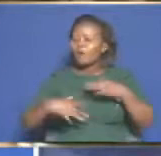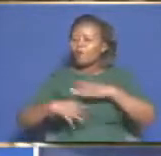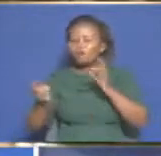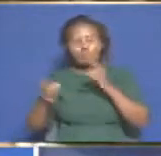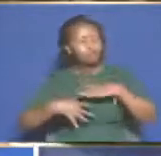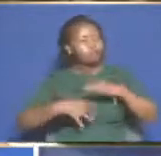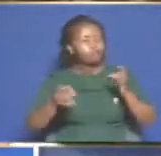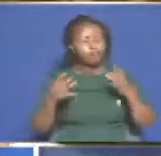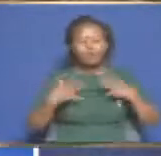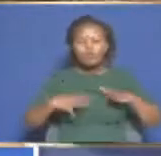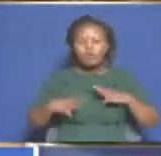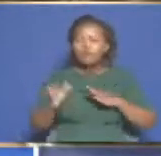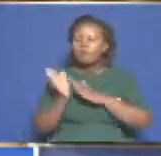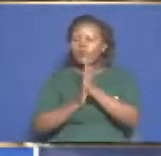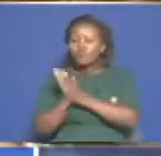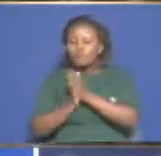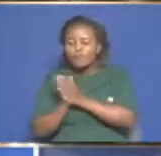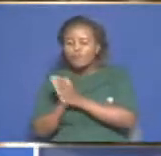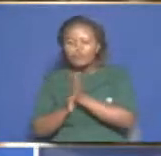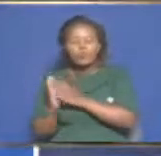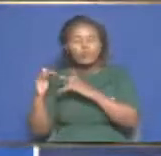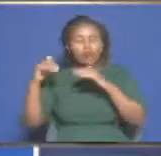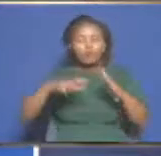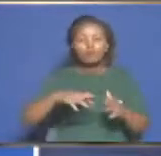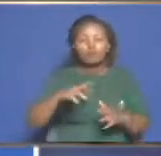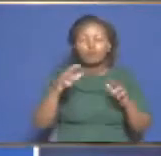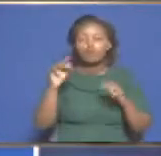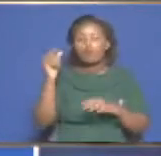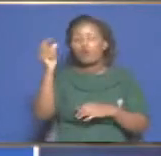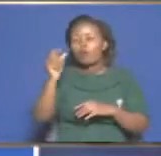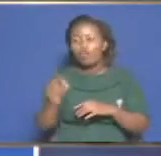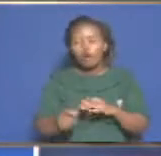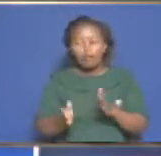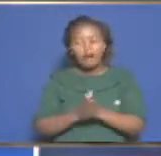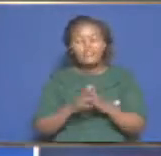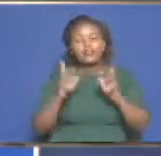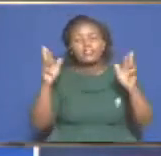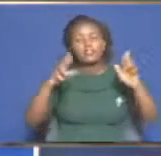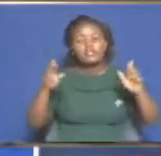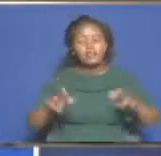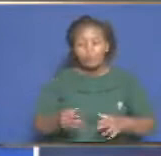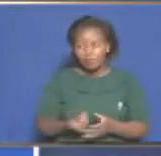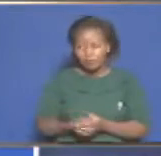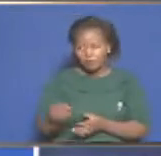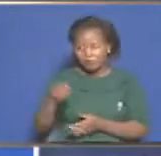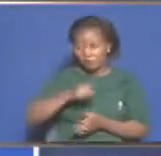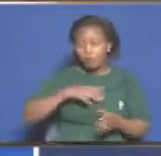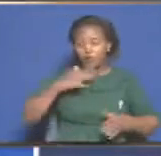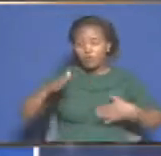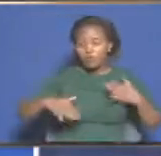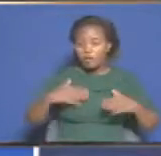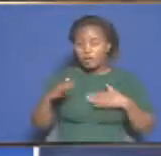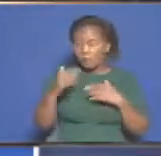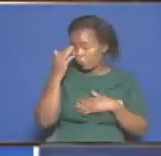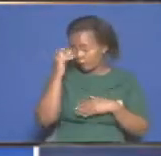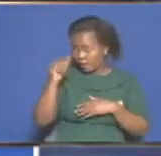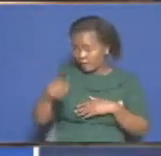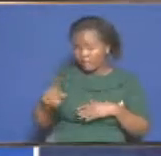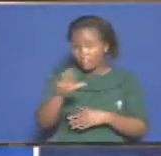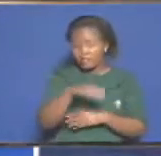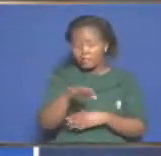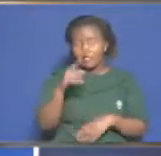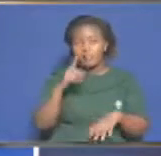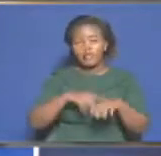kuattract both local and international. Na furahia kwamba huu mlima unapopandwa miti unakuwa mzuri na